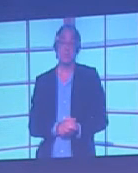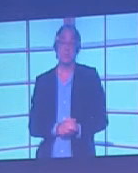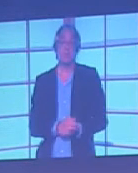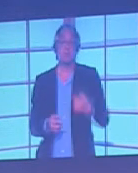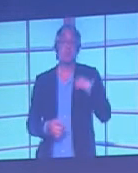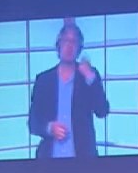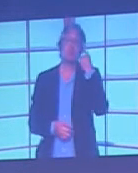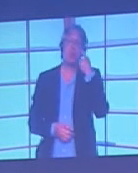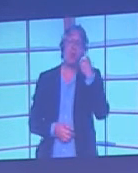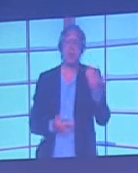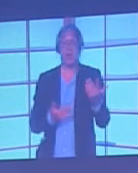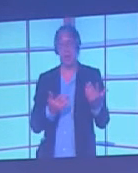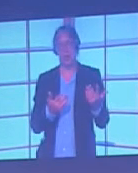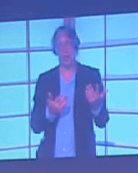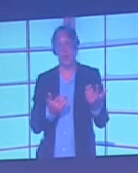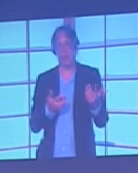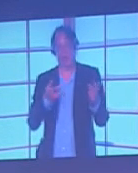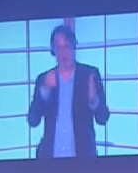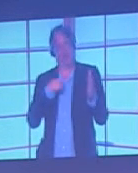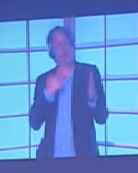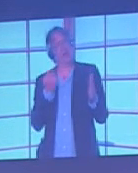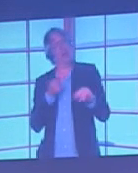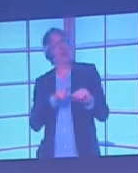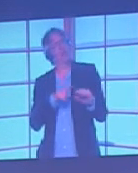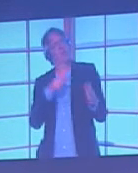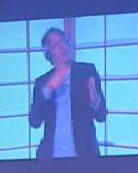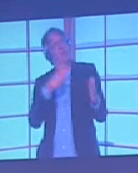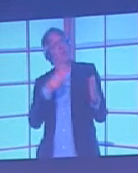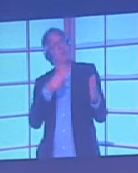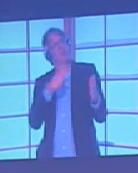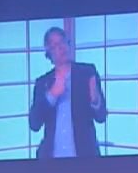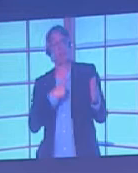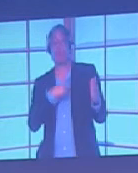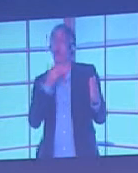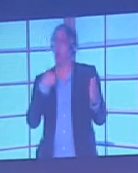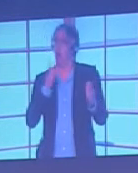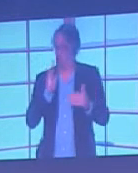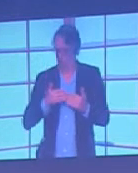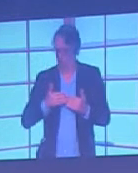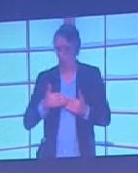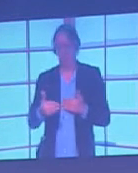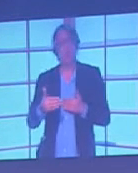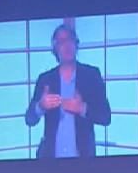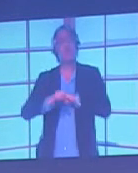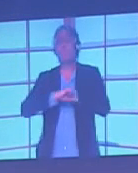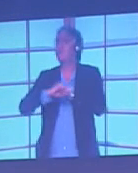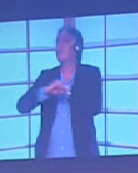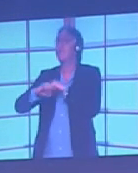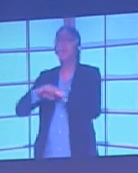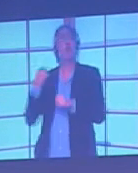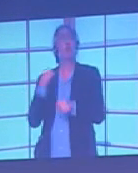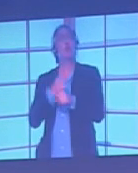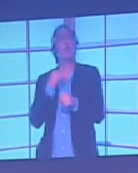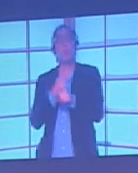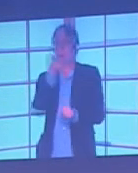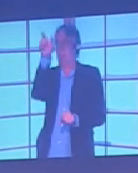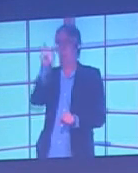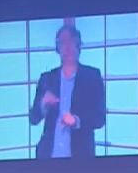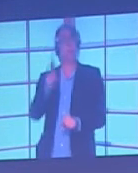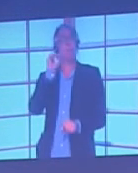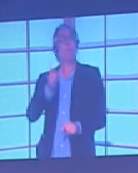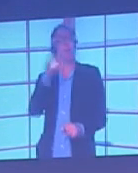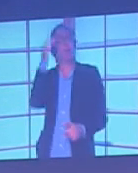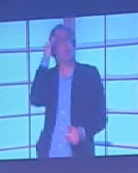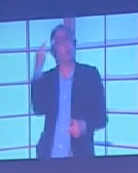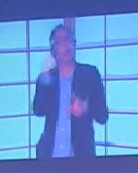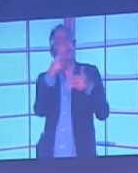if you ask me to write the job spec, and we will certainly put a template job spec out for people to use, at the very top of the list, I will